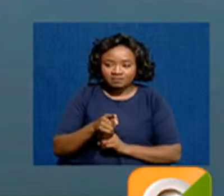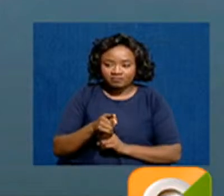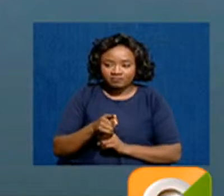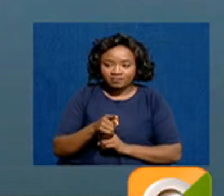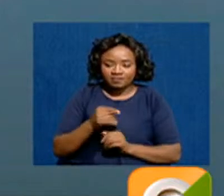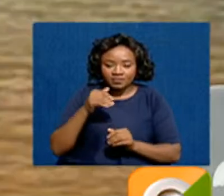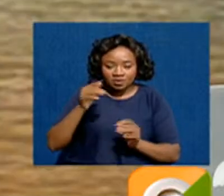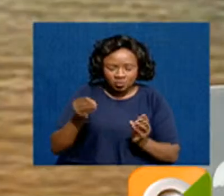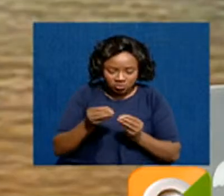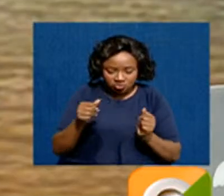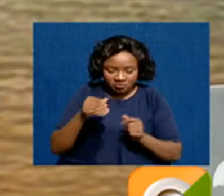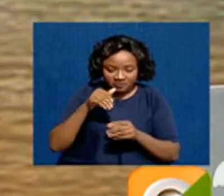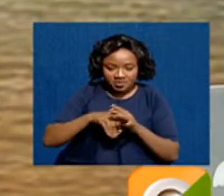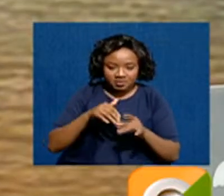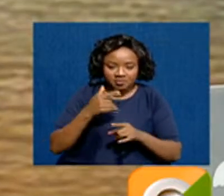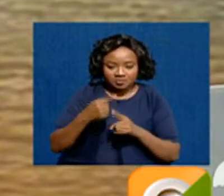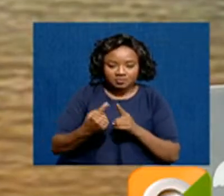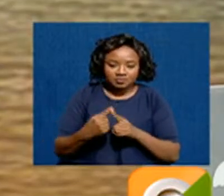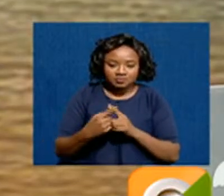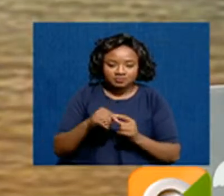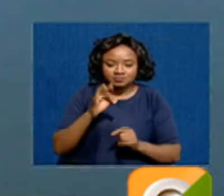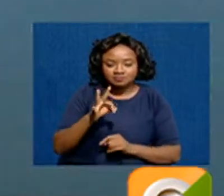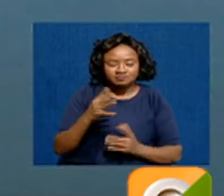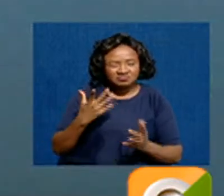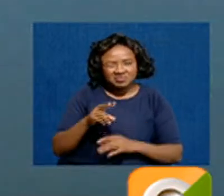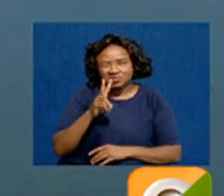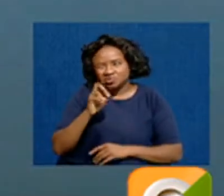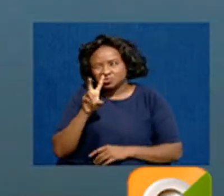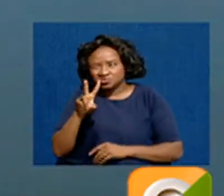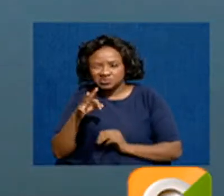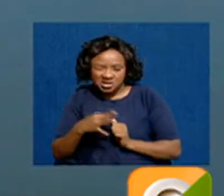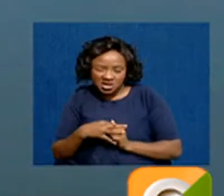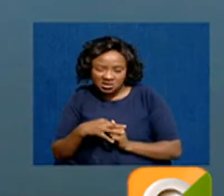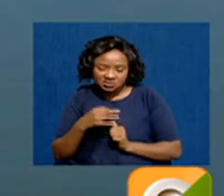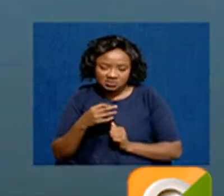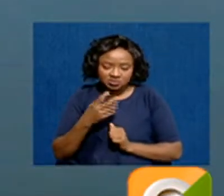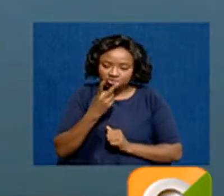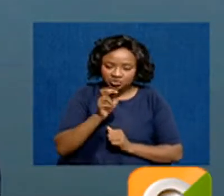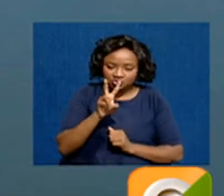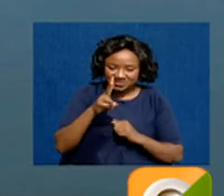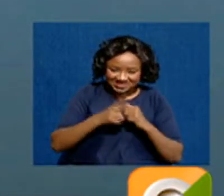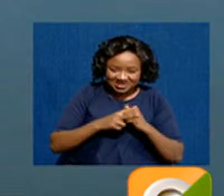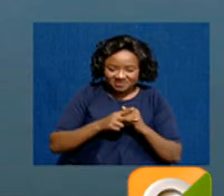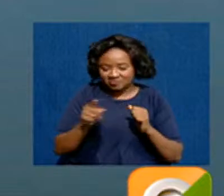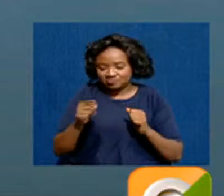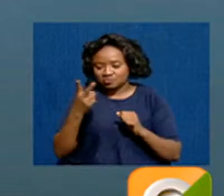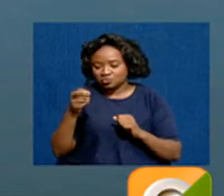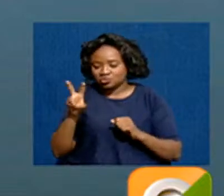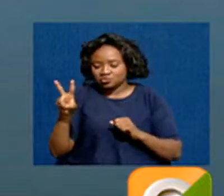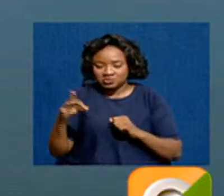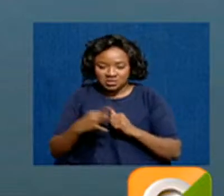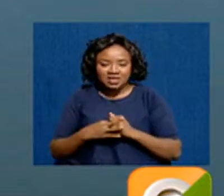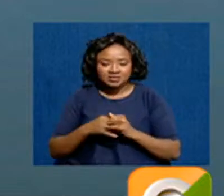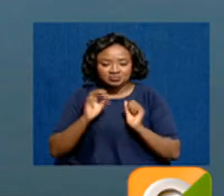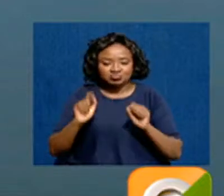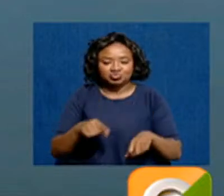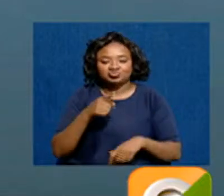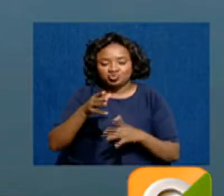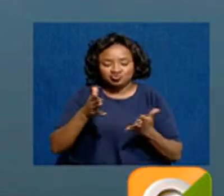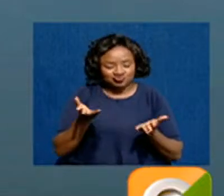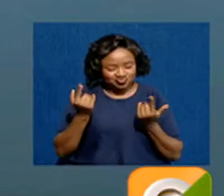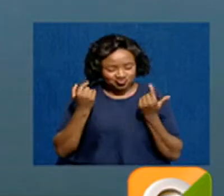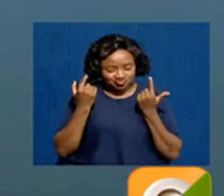3 years. Okay. And so 2028, 2027, 2028, you should be able to drive from here to